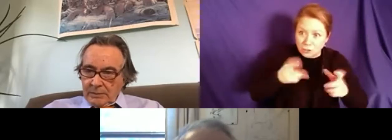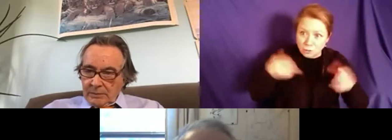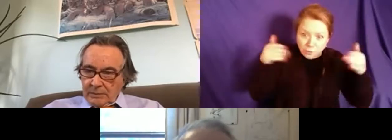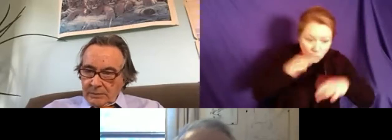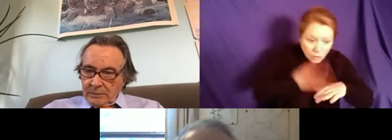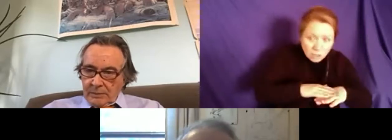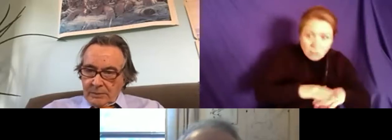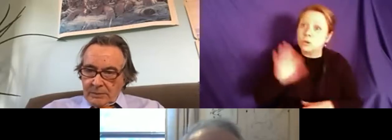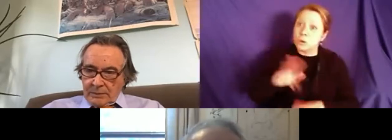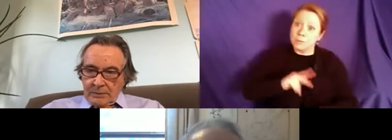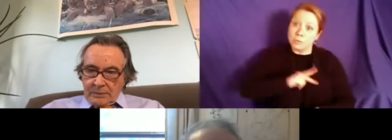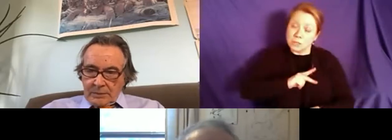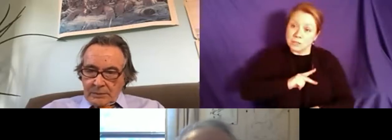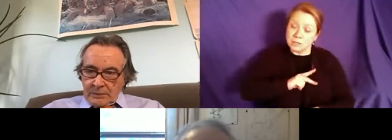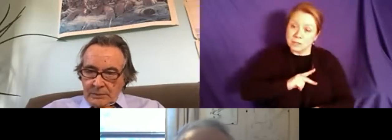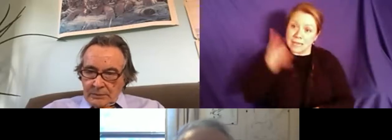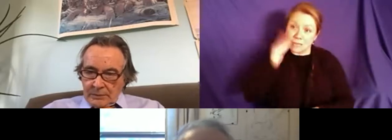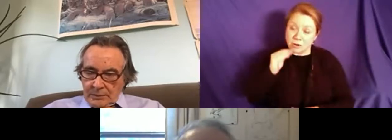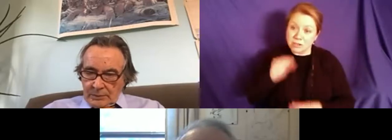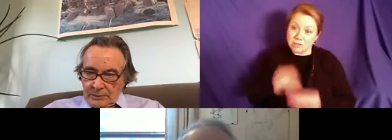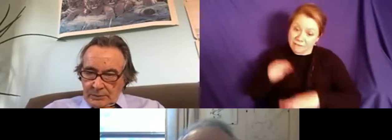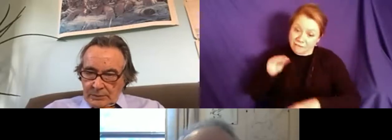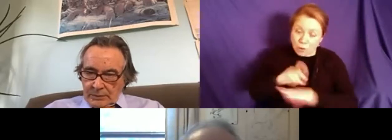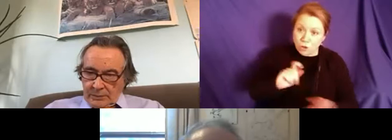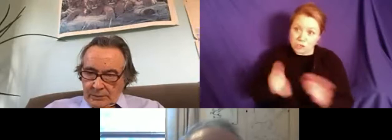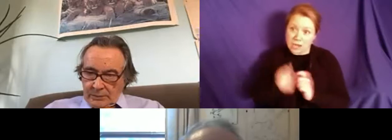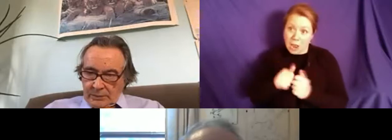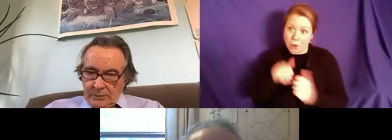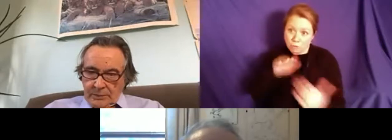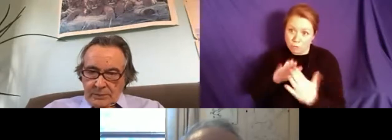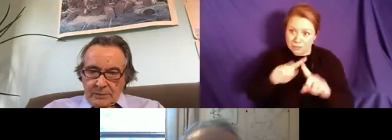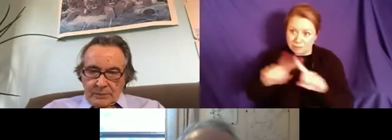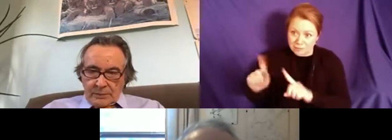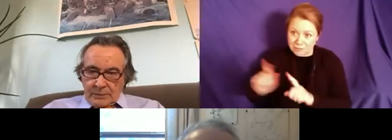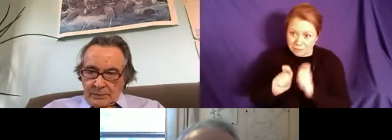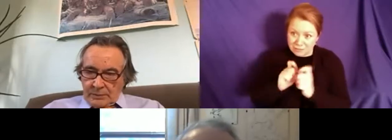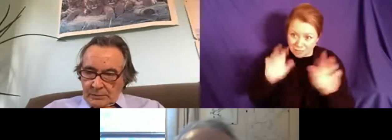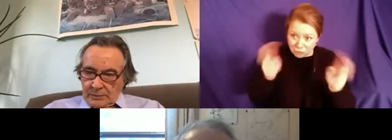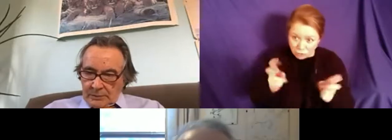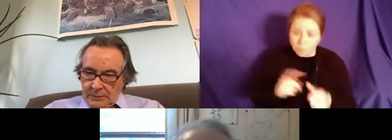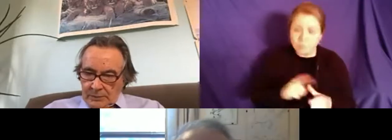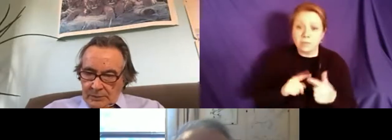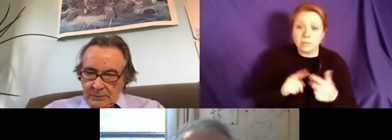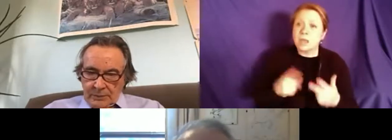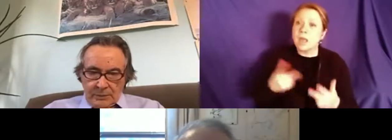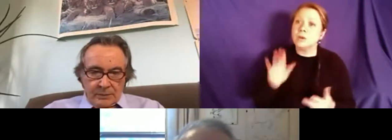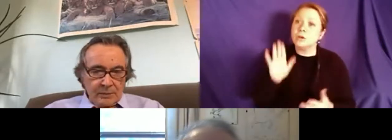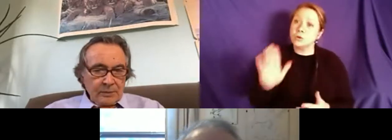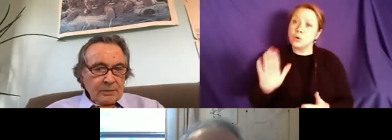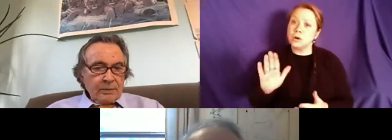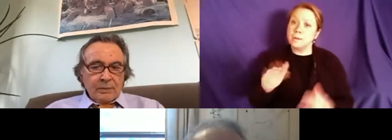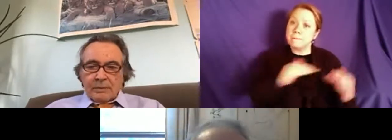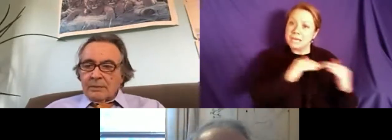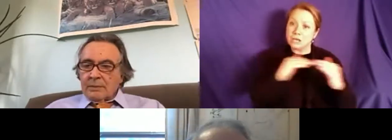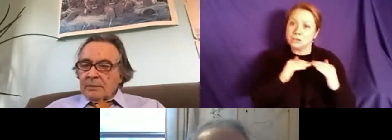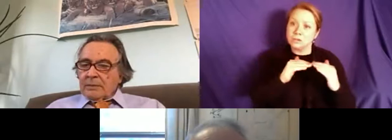personal experience affected or changed the way you approach a particular issue? And what would you like your legislative peers